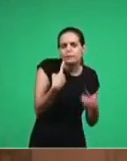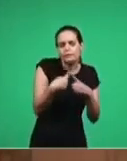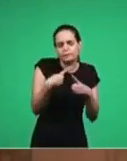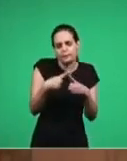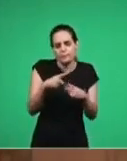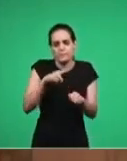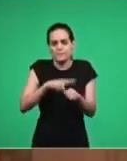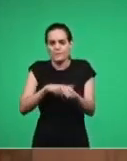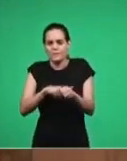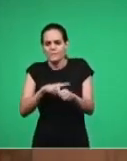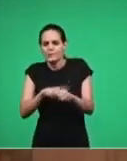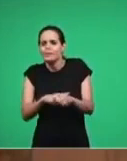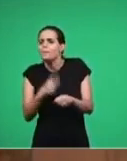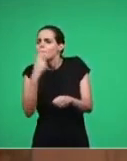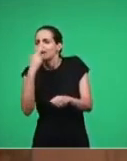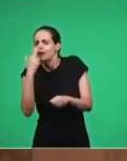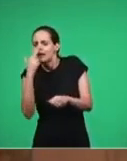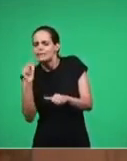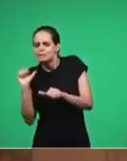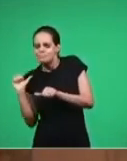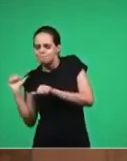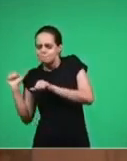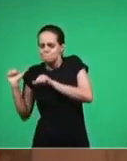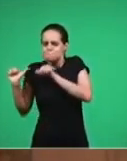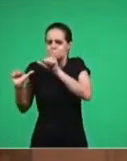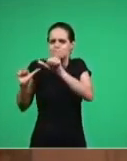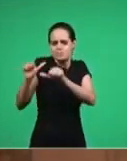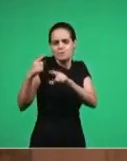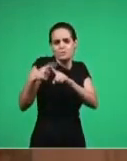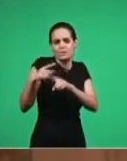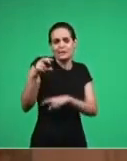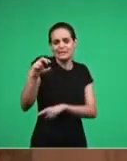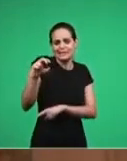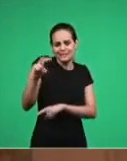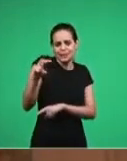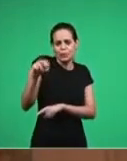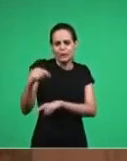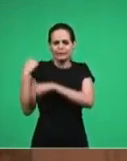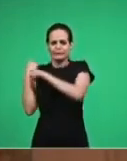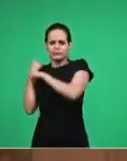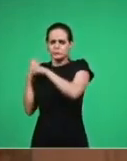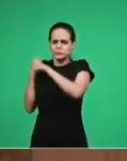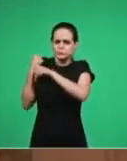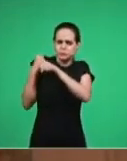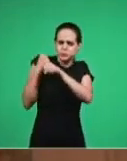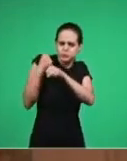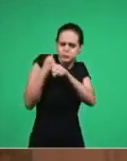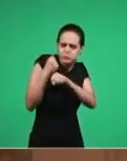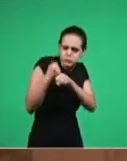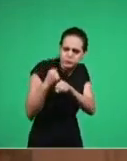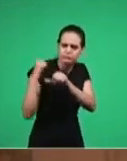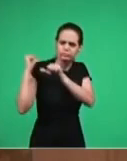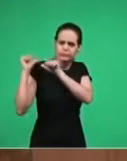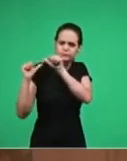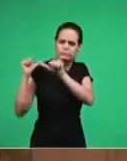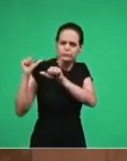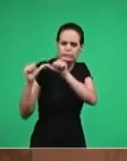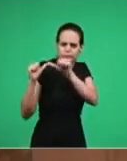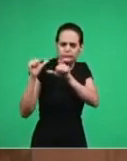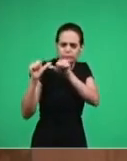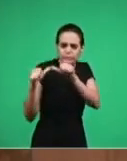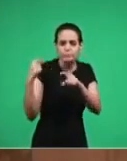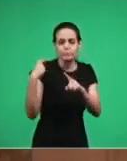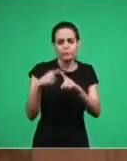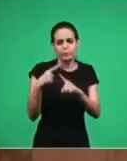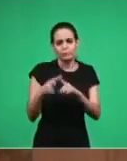We are in a period right now of transition. We've had 50 years of church. We've had many difficulties. We've